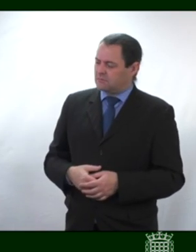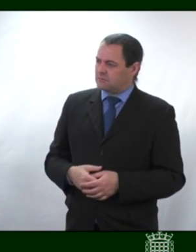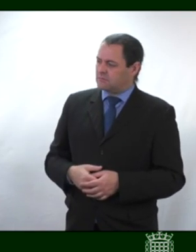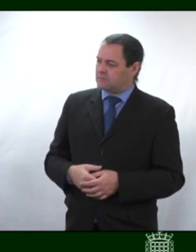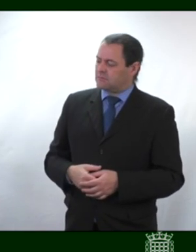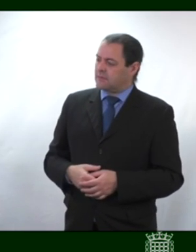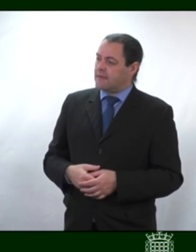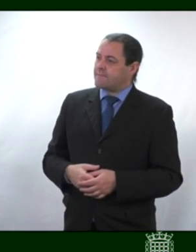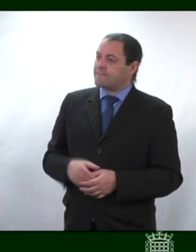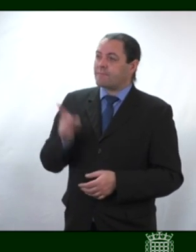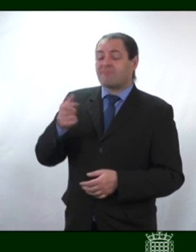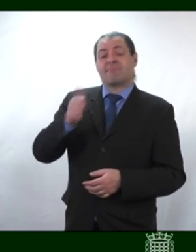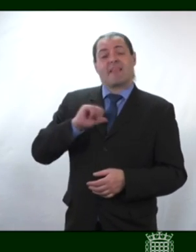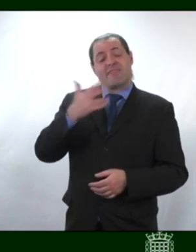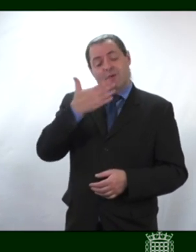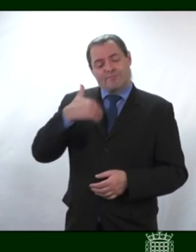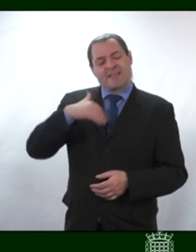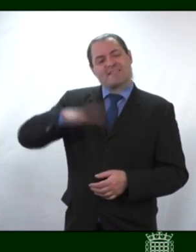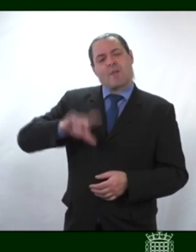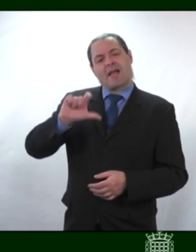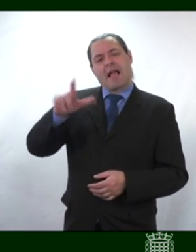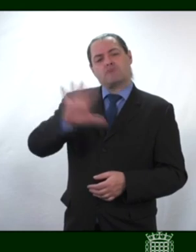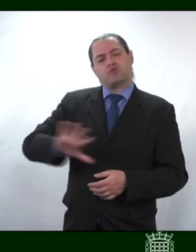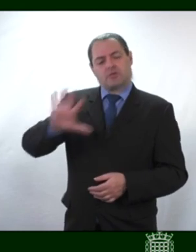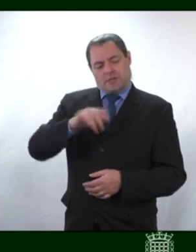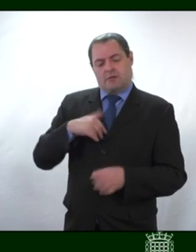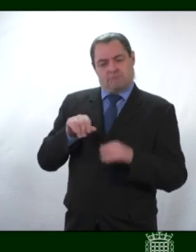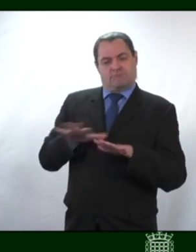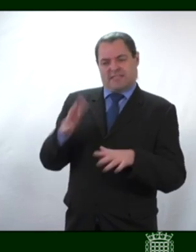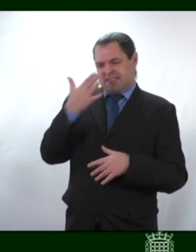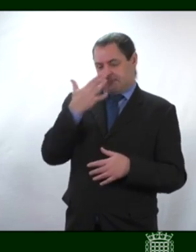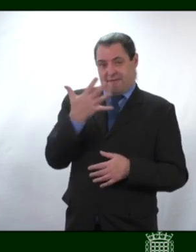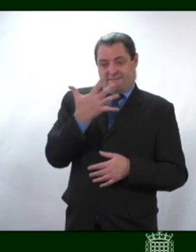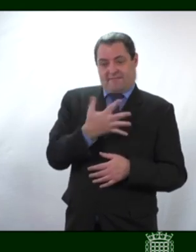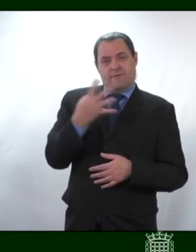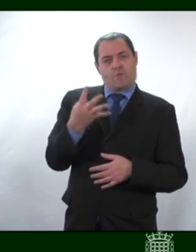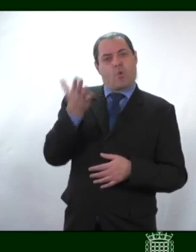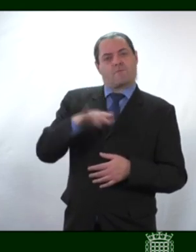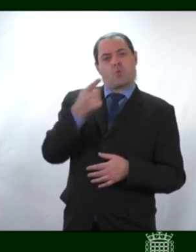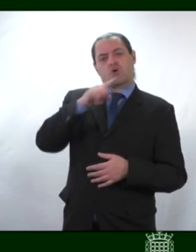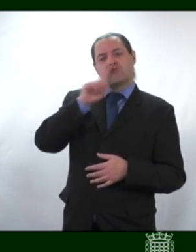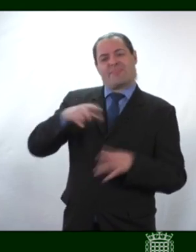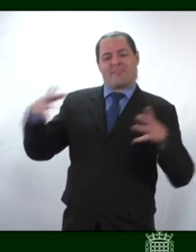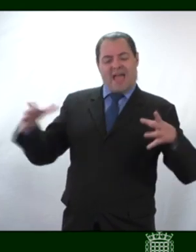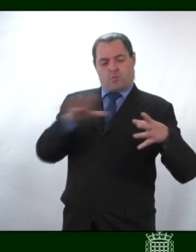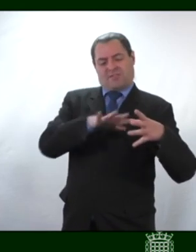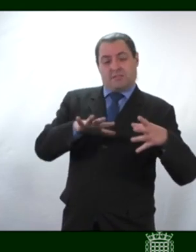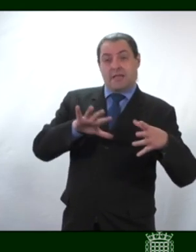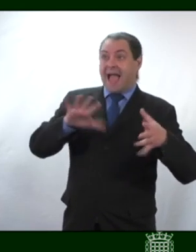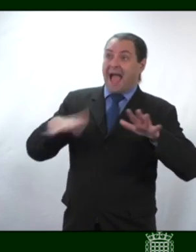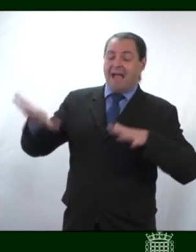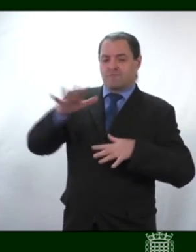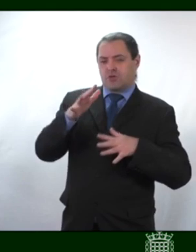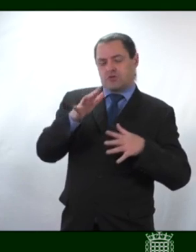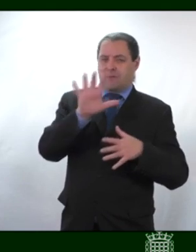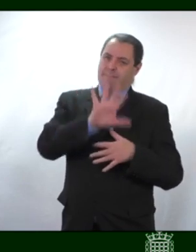In my constituency of South Cambridgeshire, the latest figures show an infection rate of just 54 per 100,000, about half the national average and 1/10